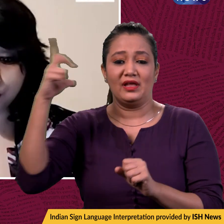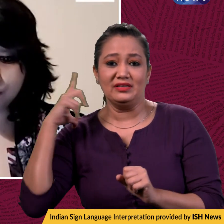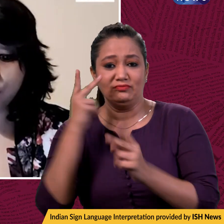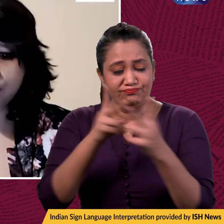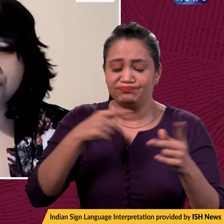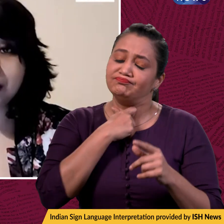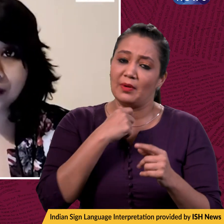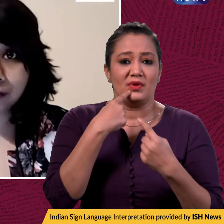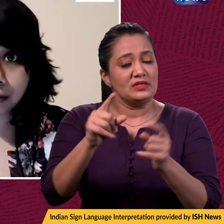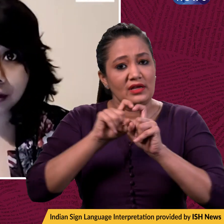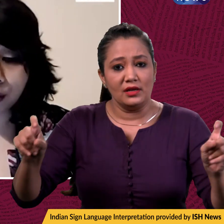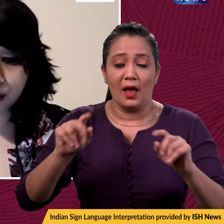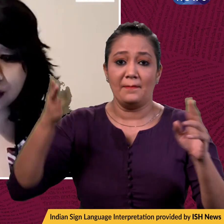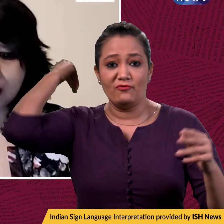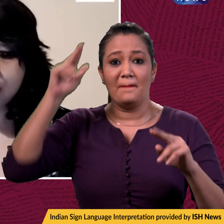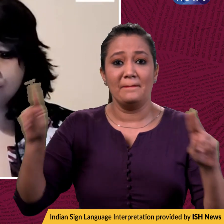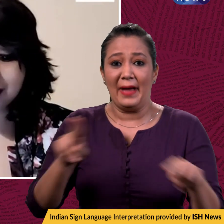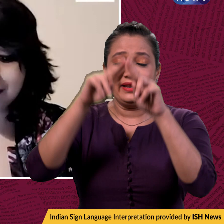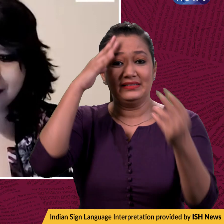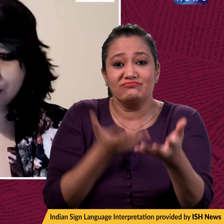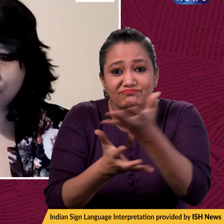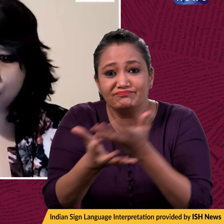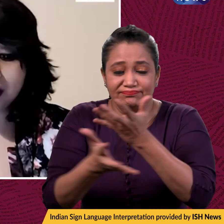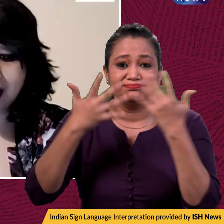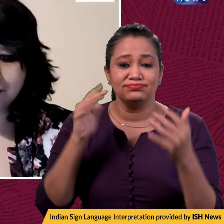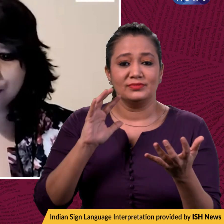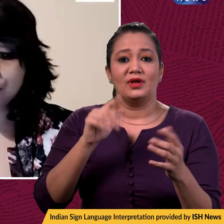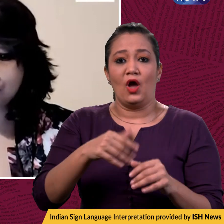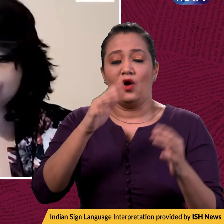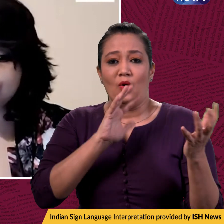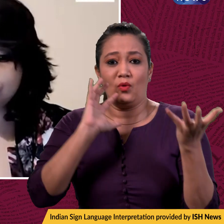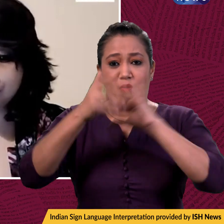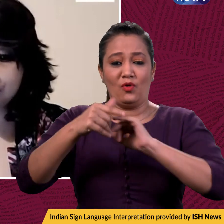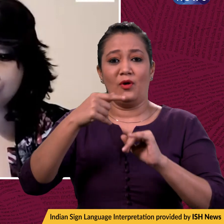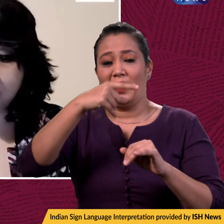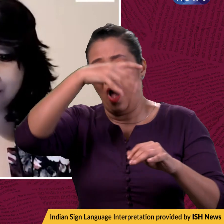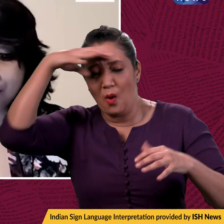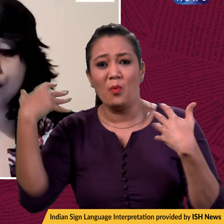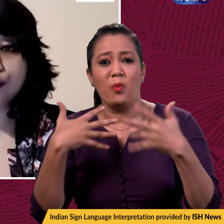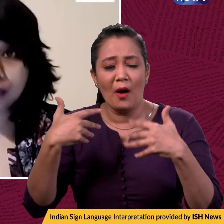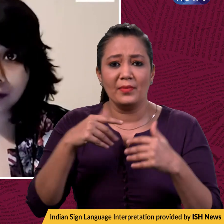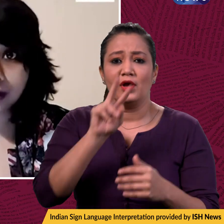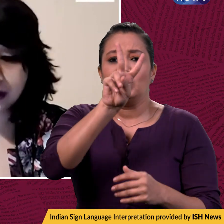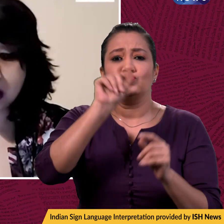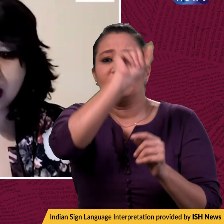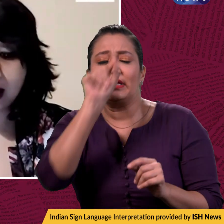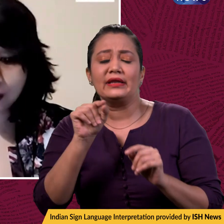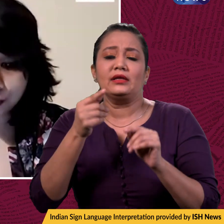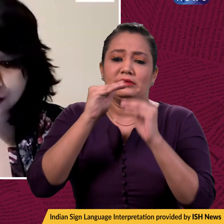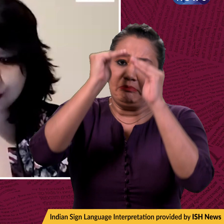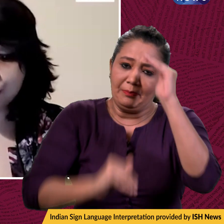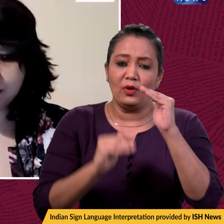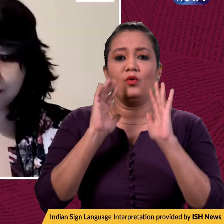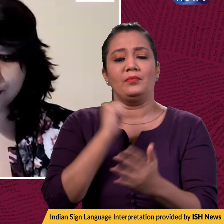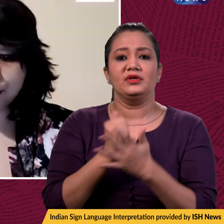their support for the Paris Agreement goals of keeping the global average temperature increase well below 2 degrees and